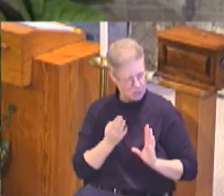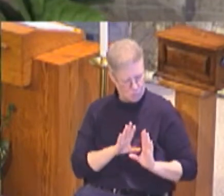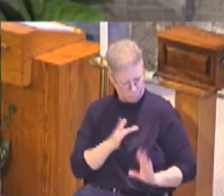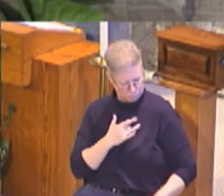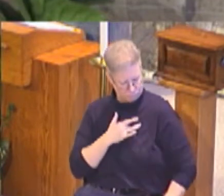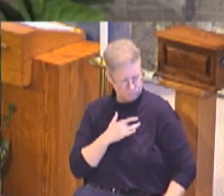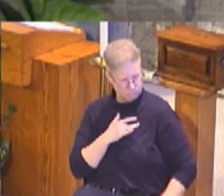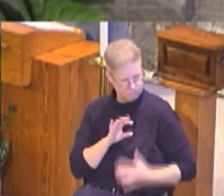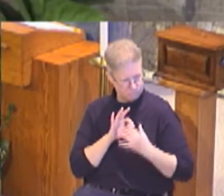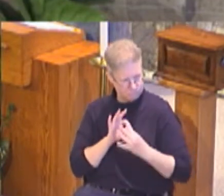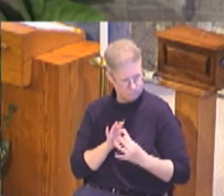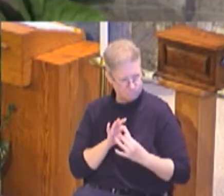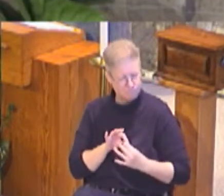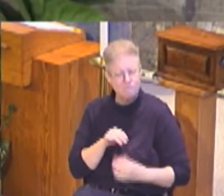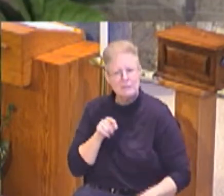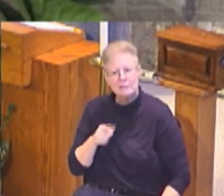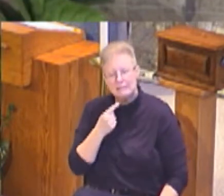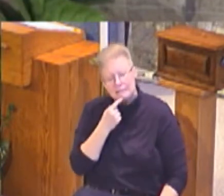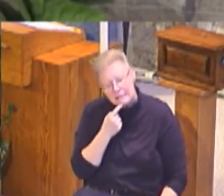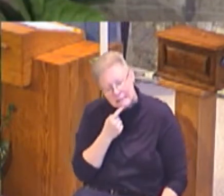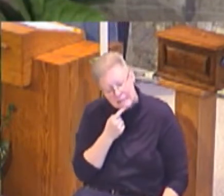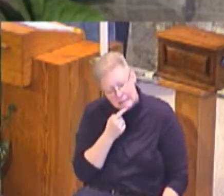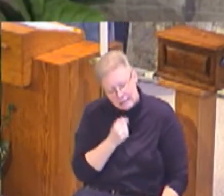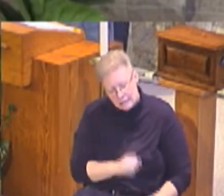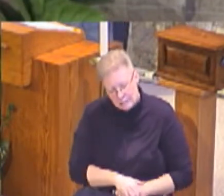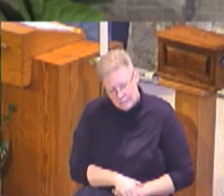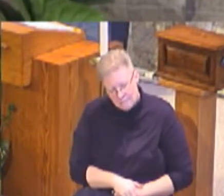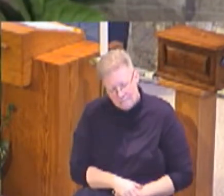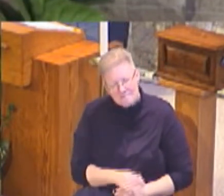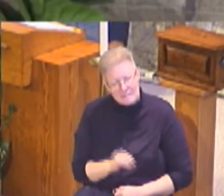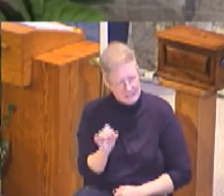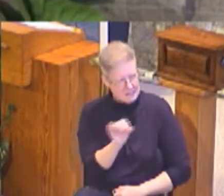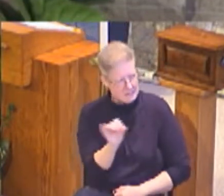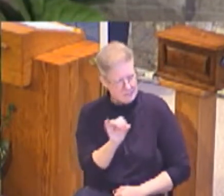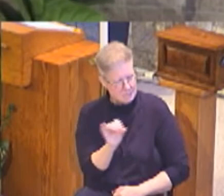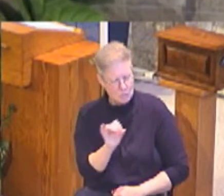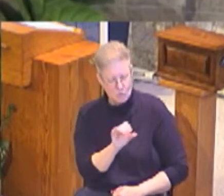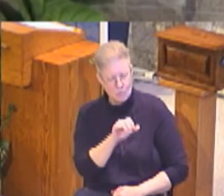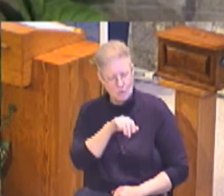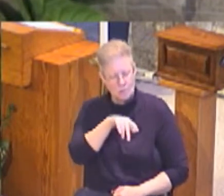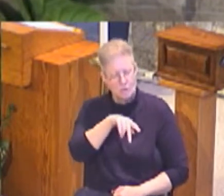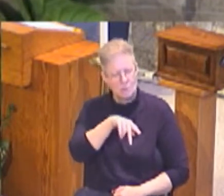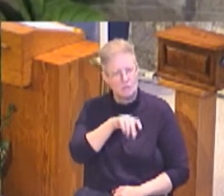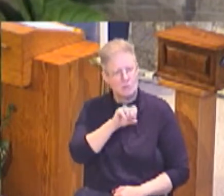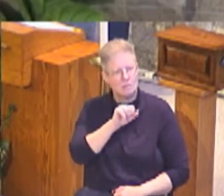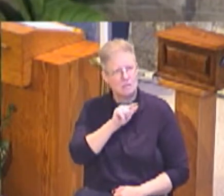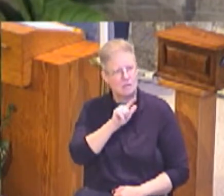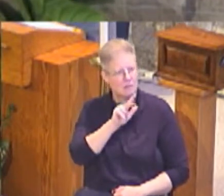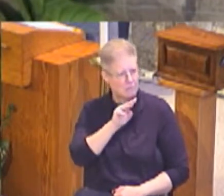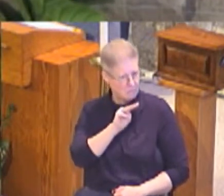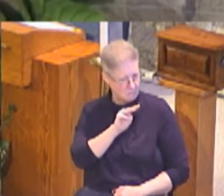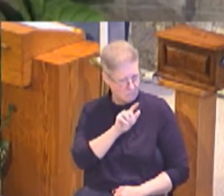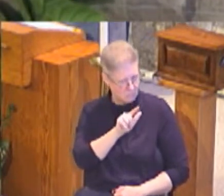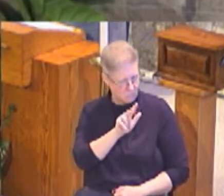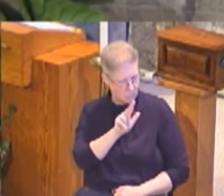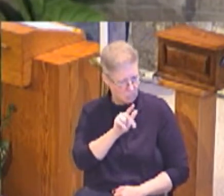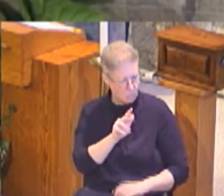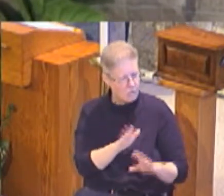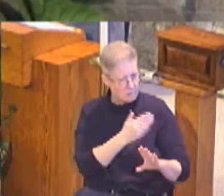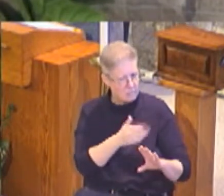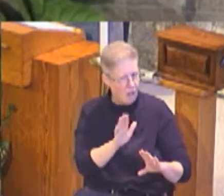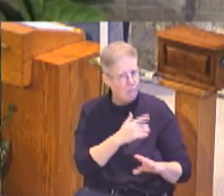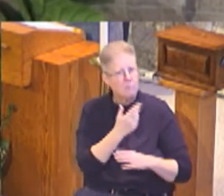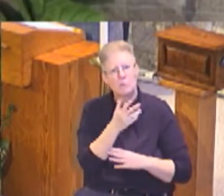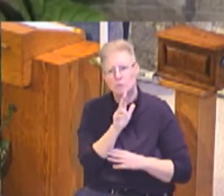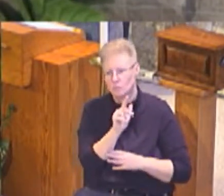very much like the end of Psalm 23. We know most of us have heard this ending of Psalm